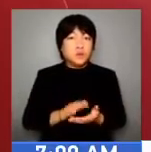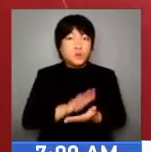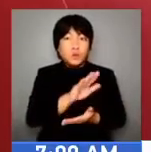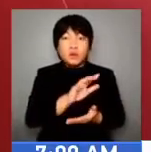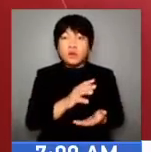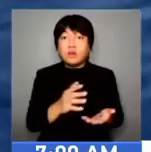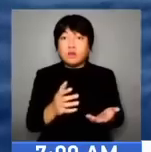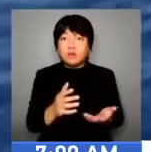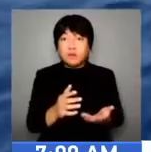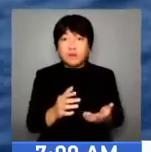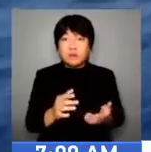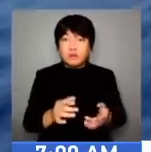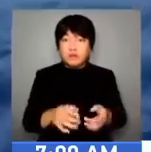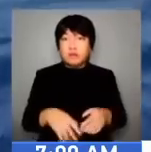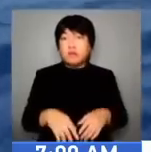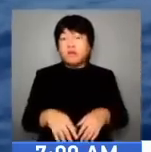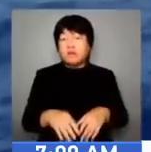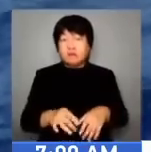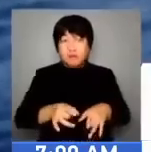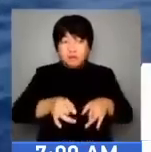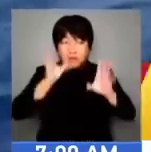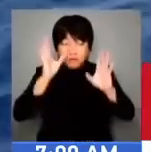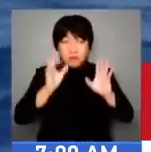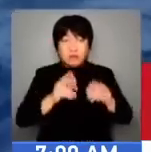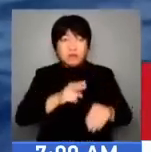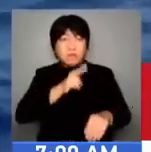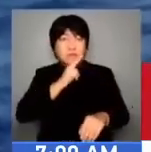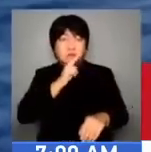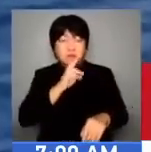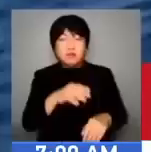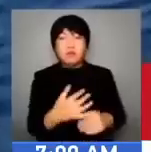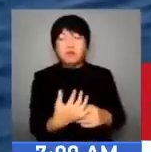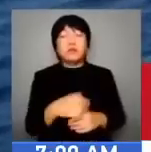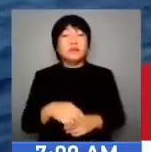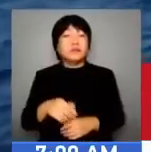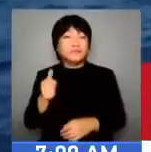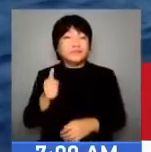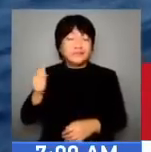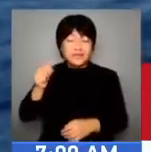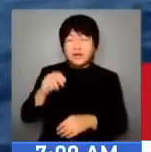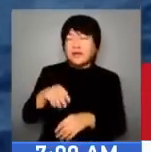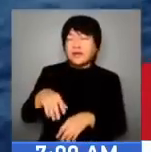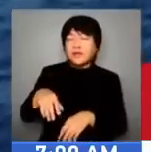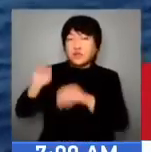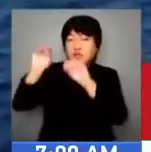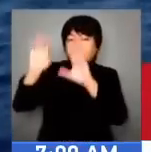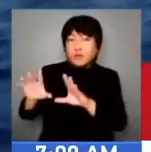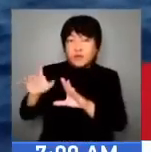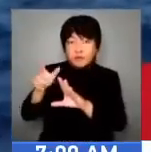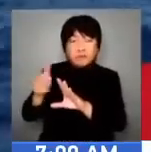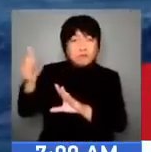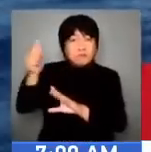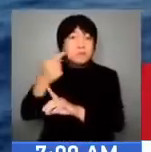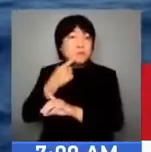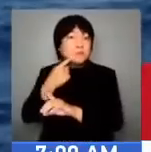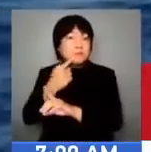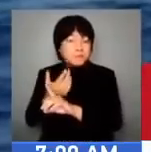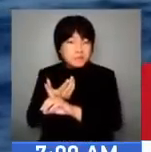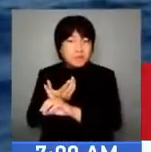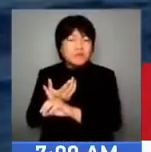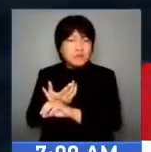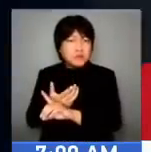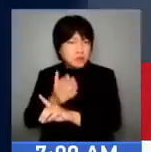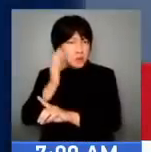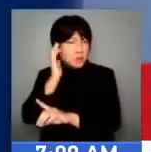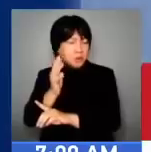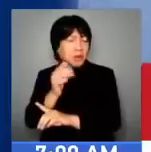about us to the danger ng occupation. Ang security analyst na si Professor Renato De Castro, hindi raw inaalis ang posibilidad na kukunin nga ng China ang Reed